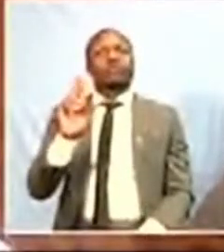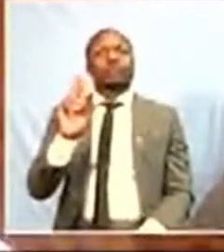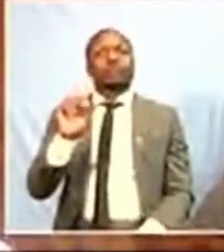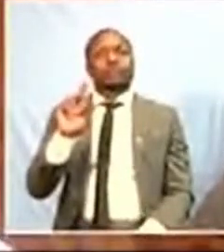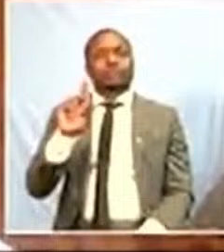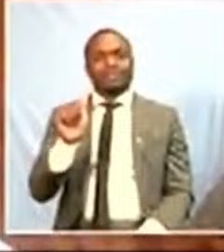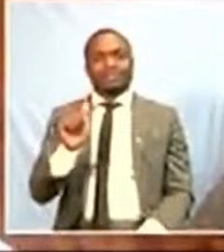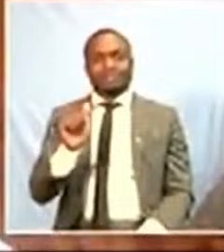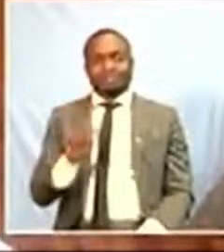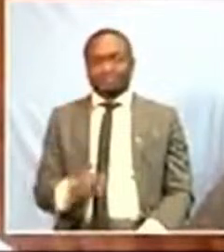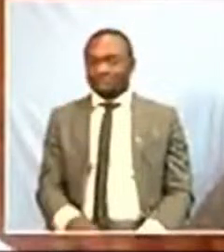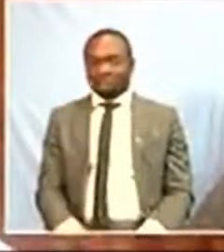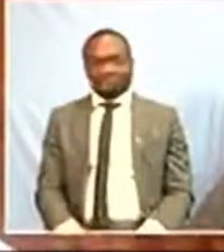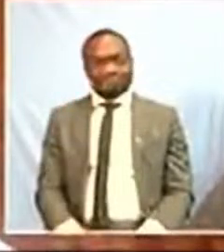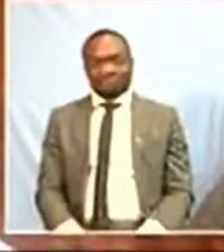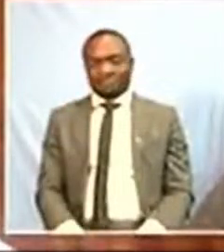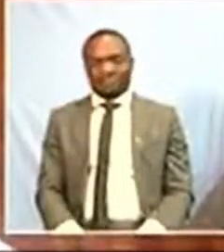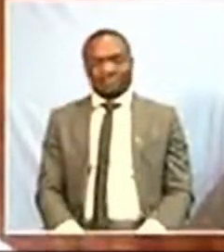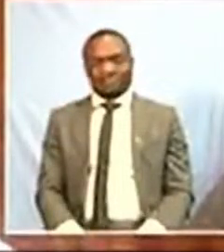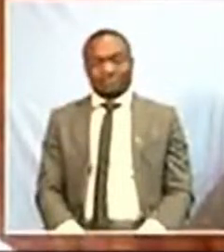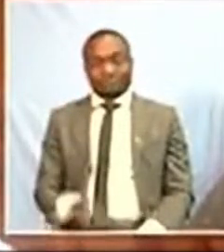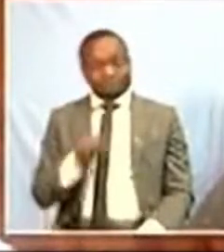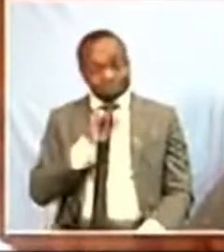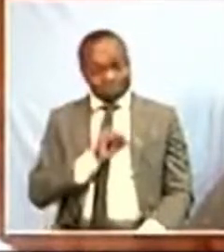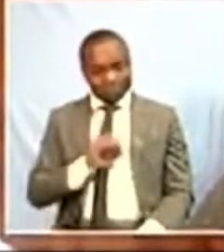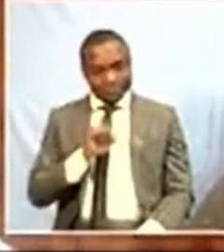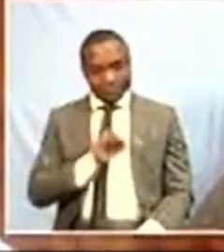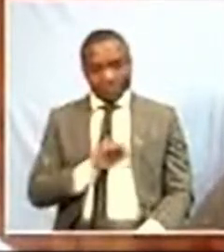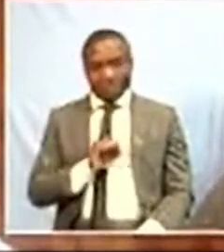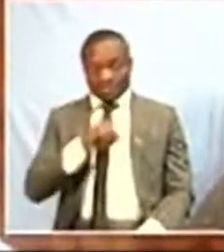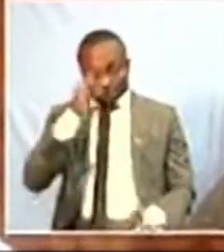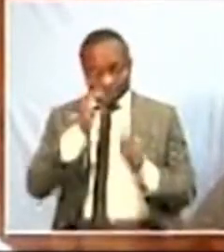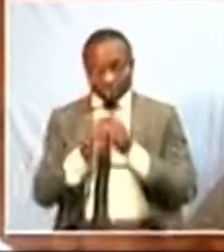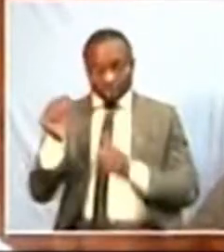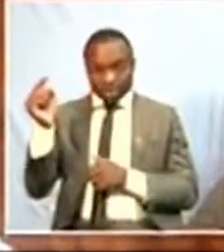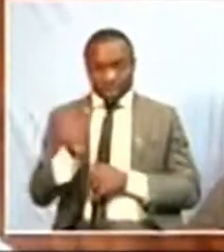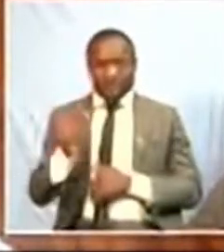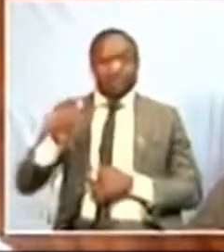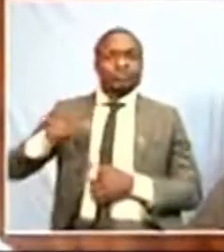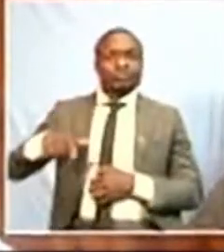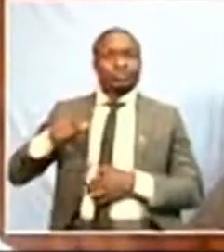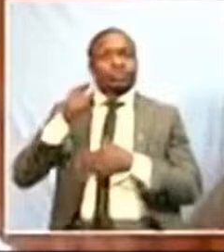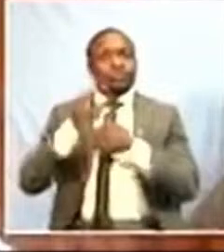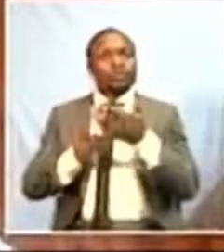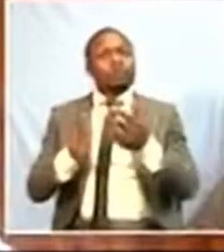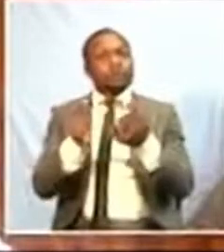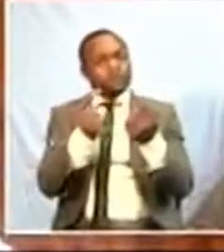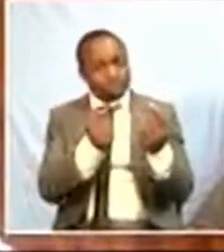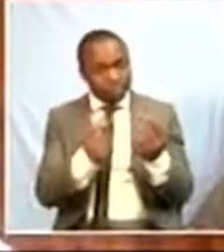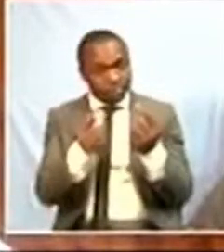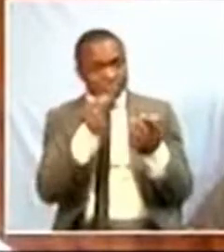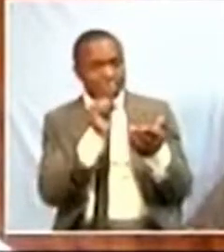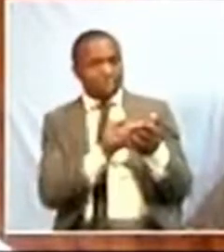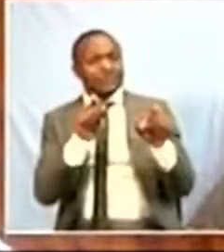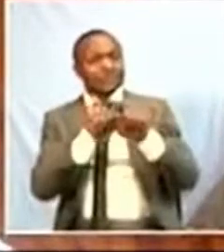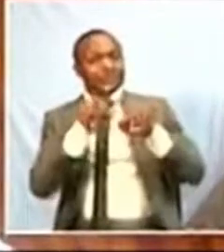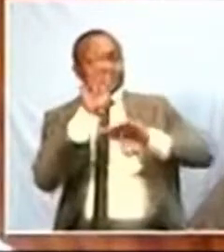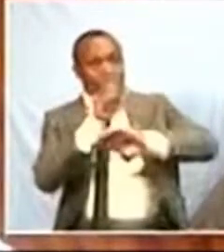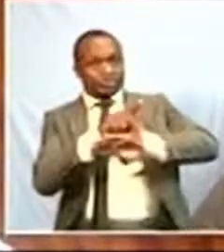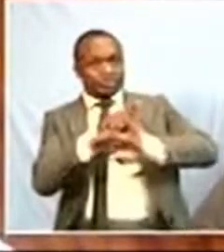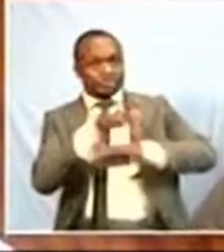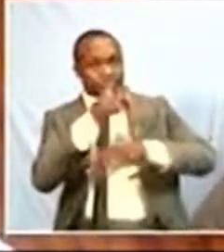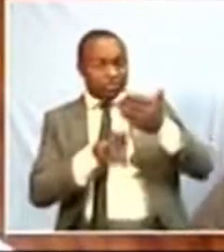Kitwe. Sorry, maybe because I came a little bit late. So what's the status of this same project?